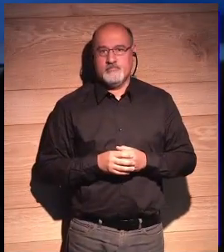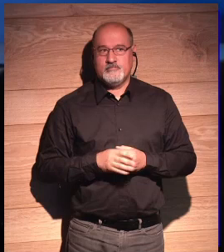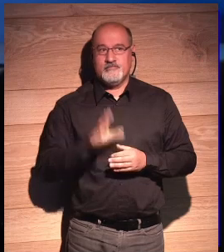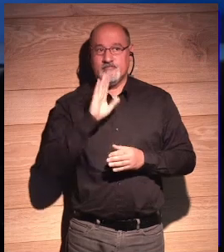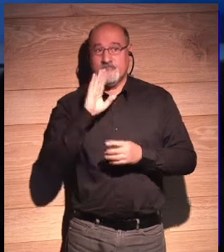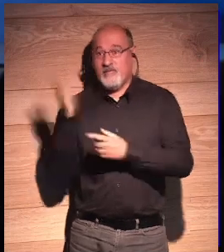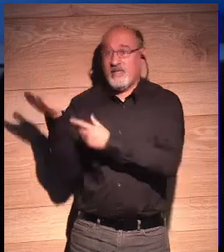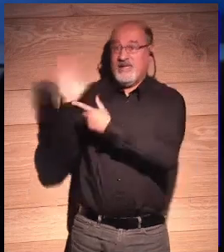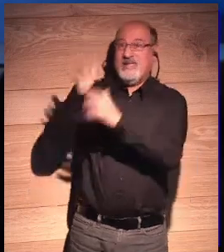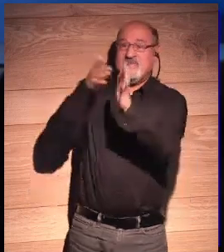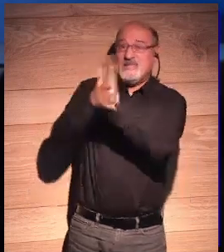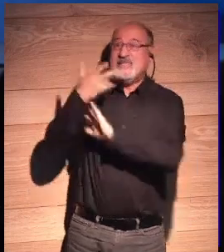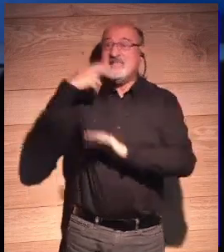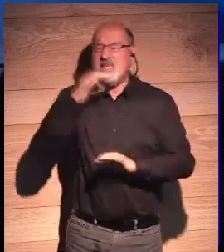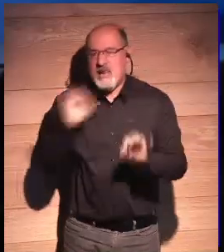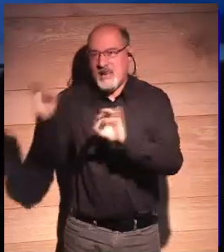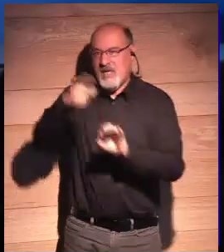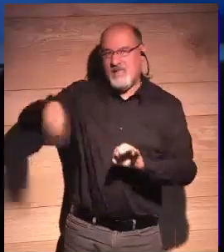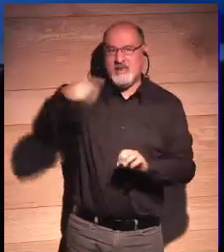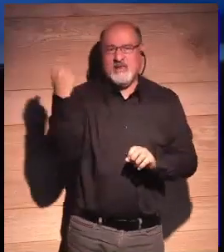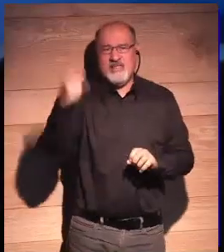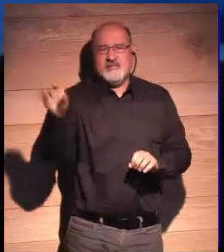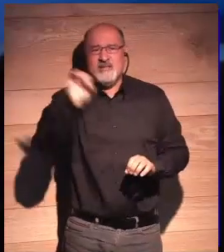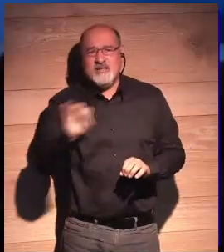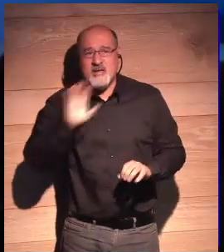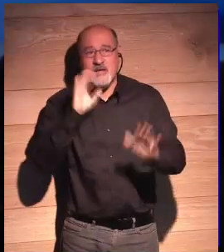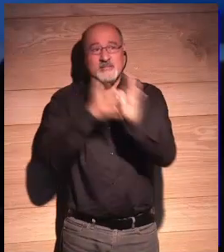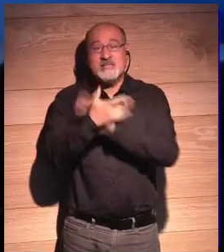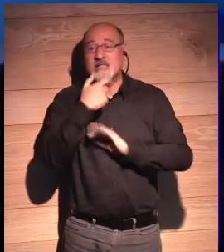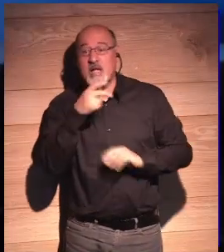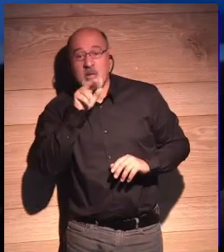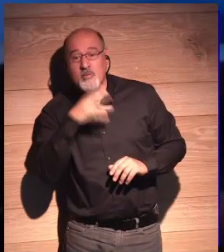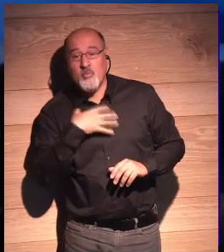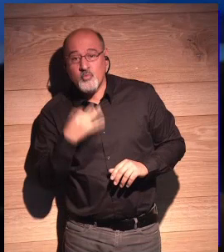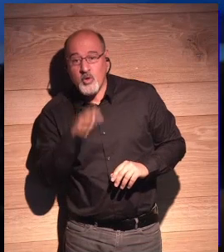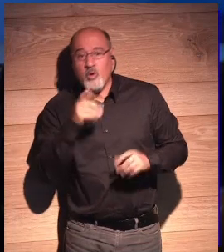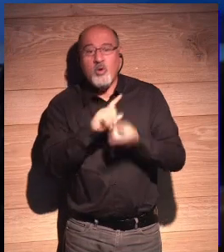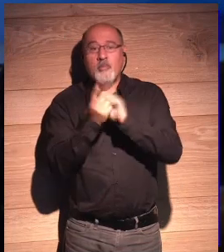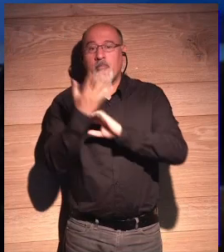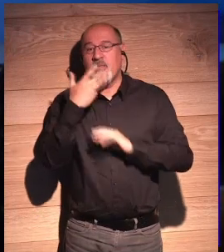Nadie necesita que yo les... Nobody needs that I explain who Daniel Clowes is.